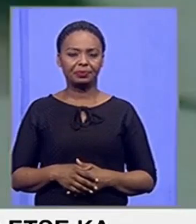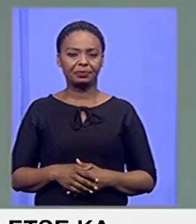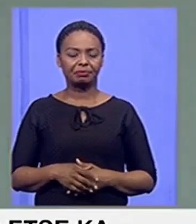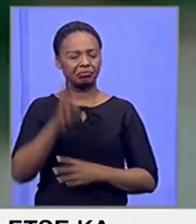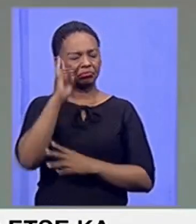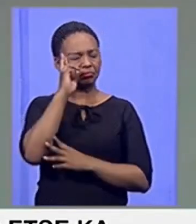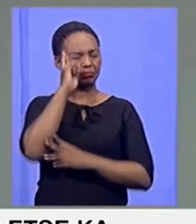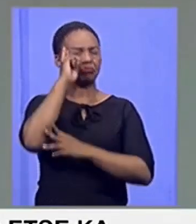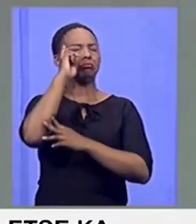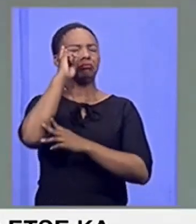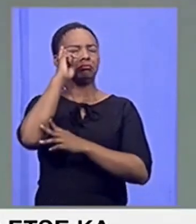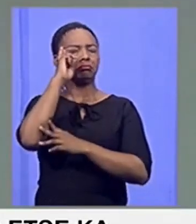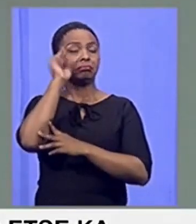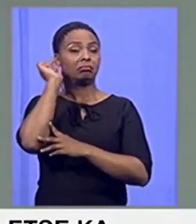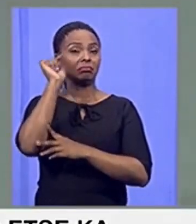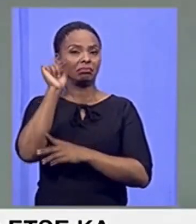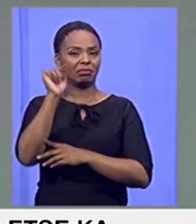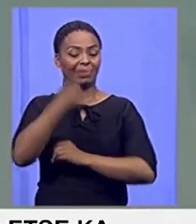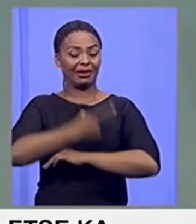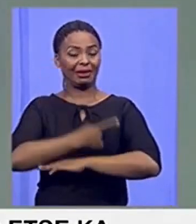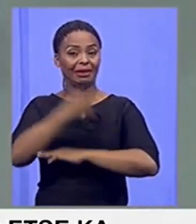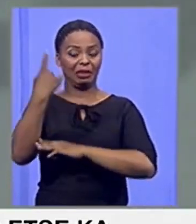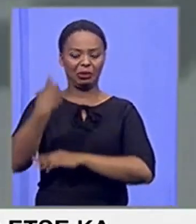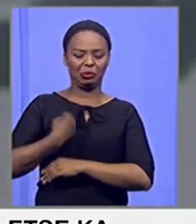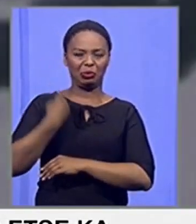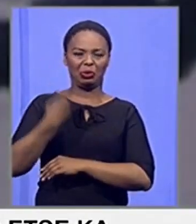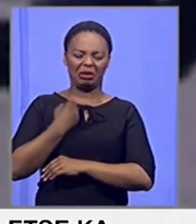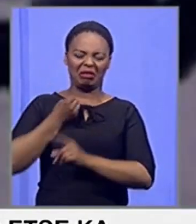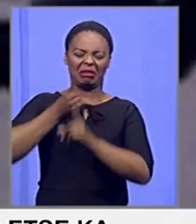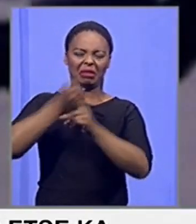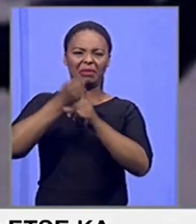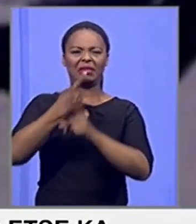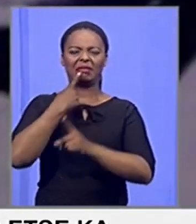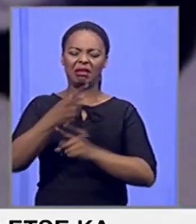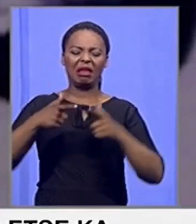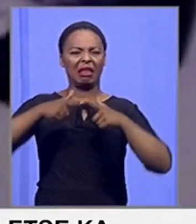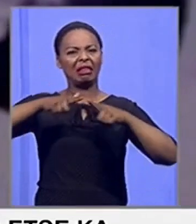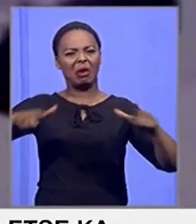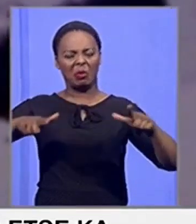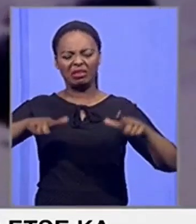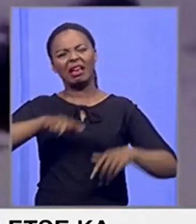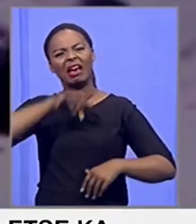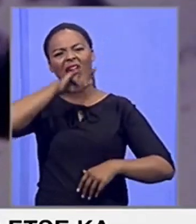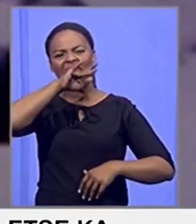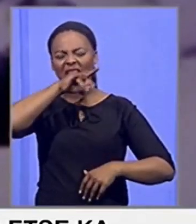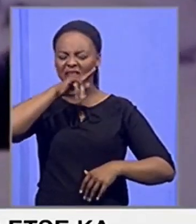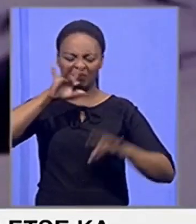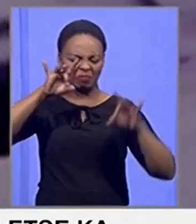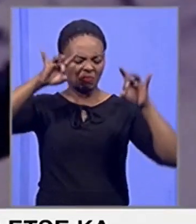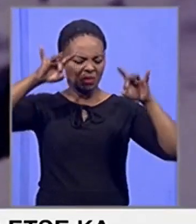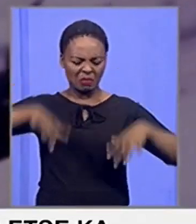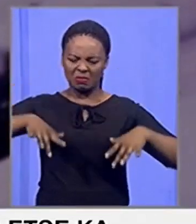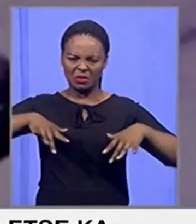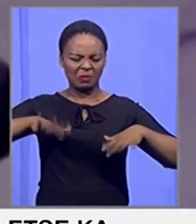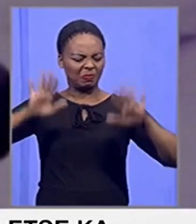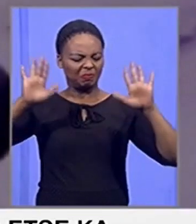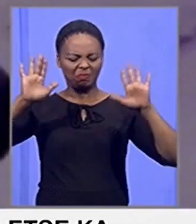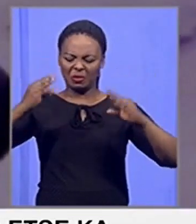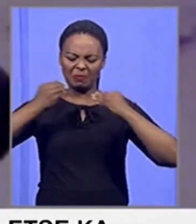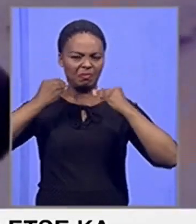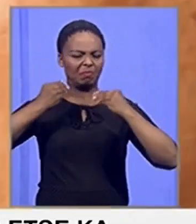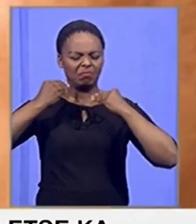Mehopolo ya ketsahalo tsa mohla batjha ba neng ba lwanela hore ba se rutwi ka puo ya Afrikaans dikolong ka nako ya mmuso wa